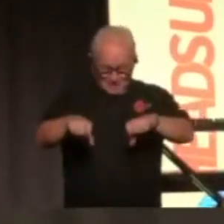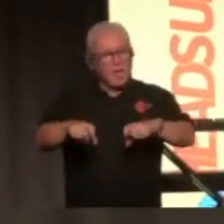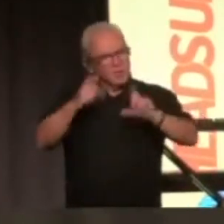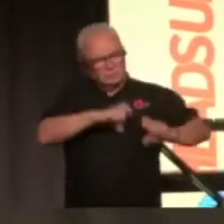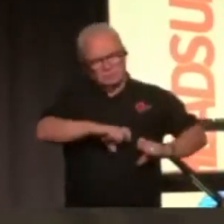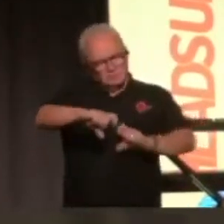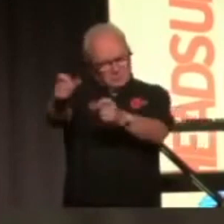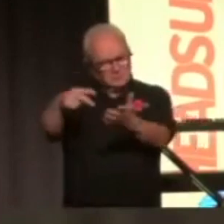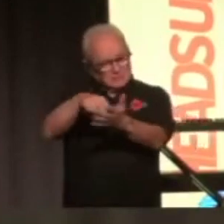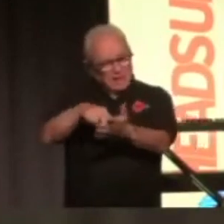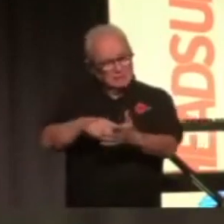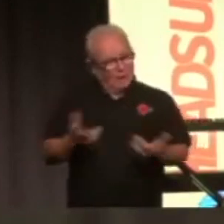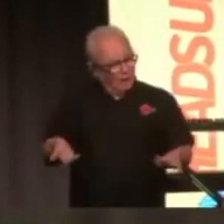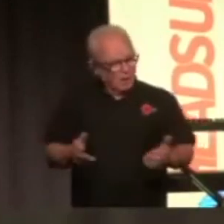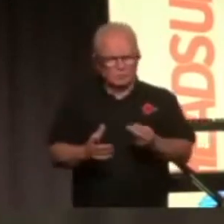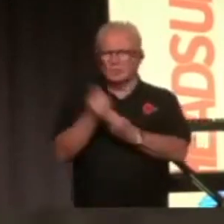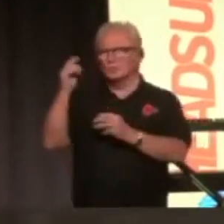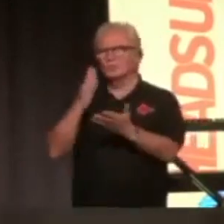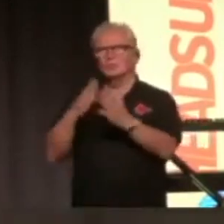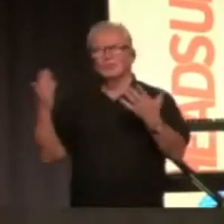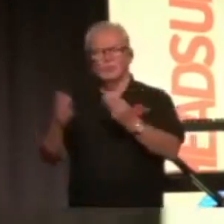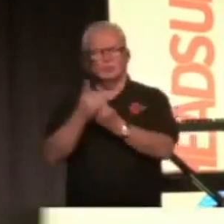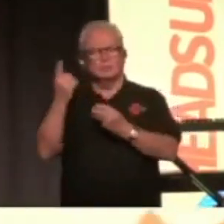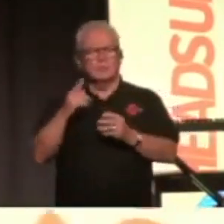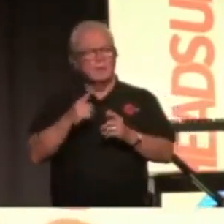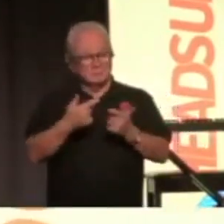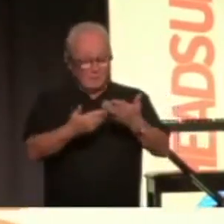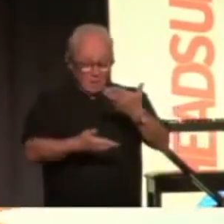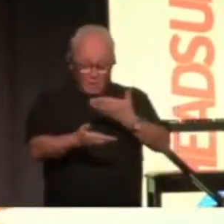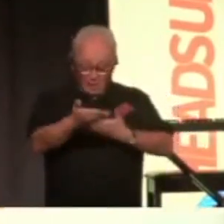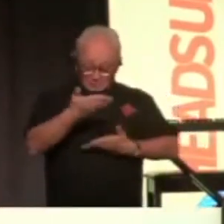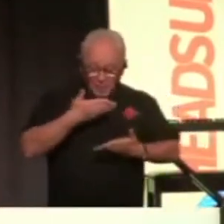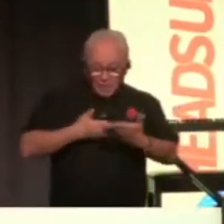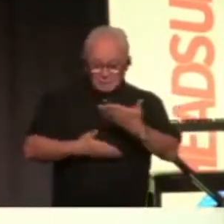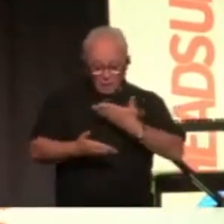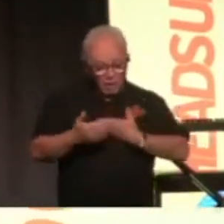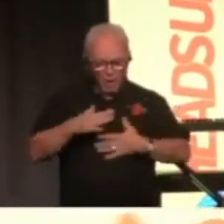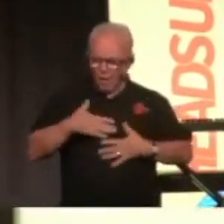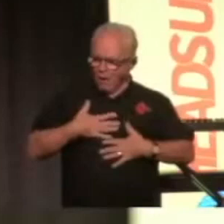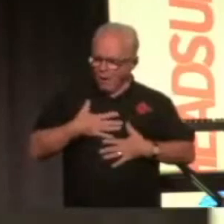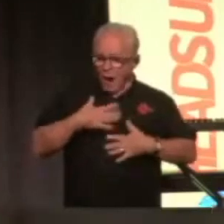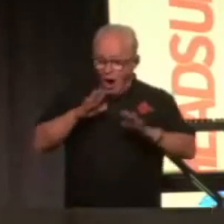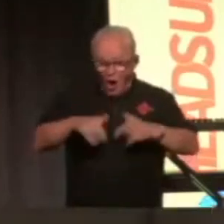And then, God, he's so good, then he tells us how to stand. He tells us how to stand. He says, in all